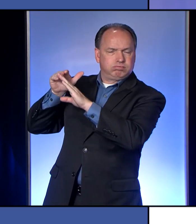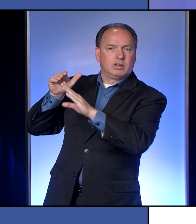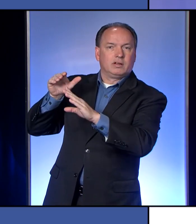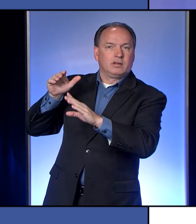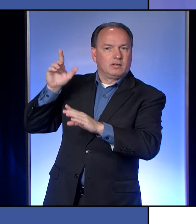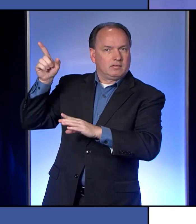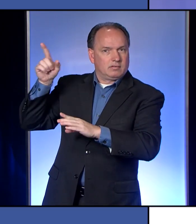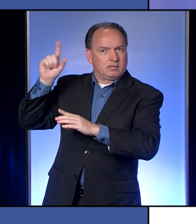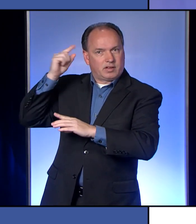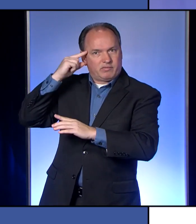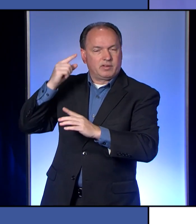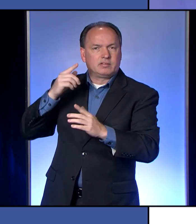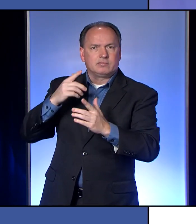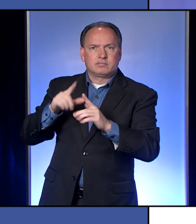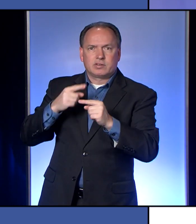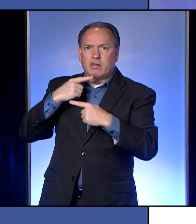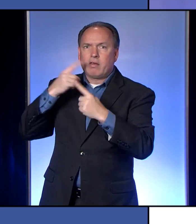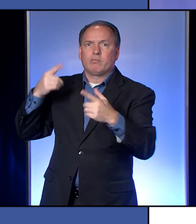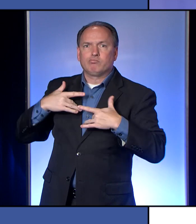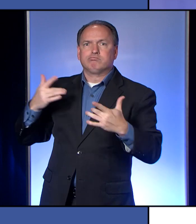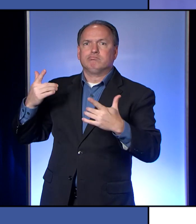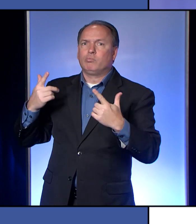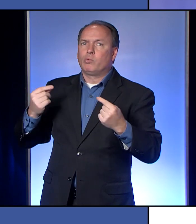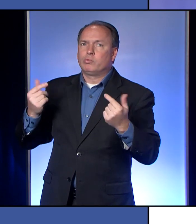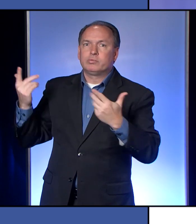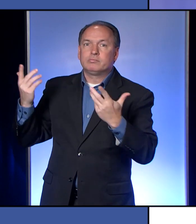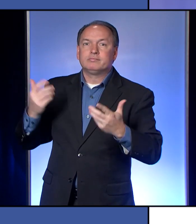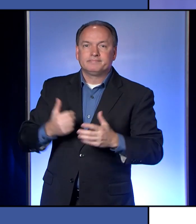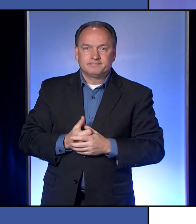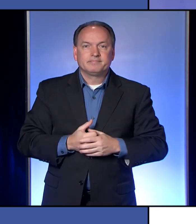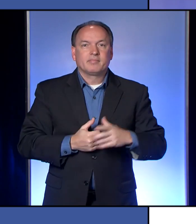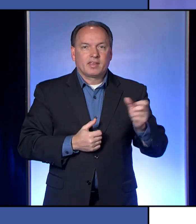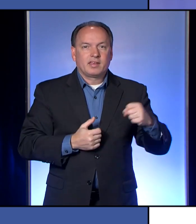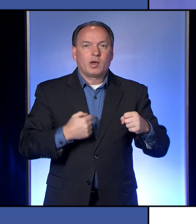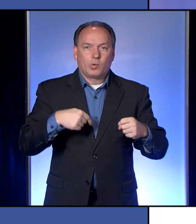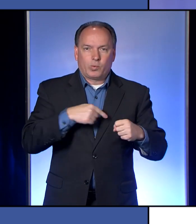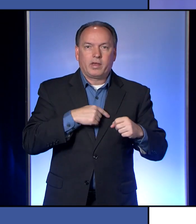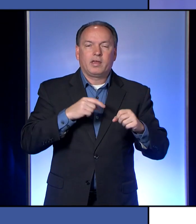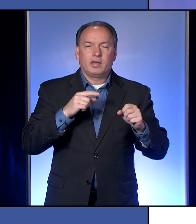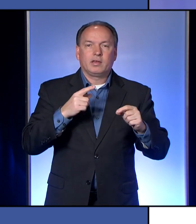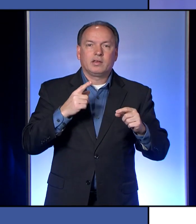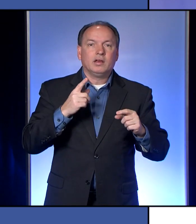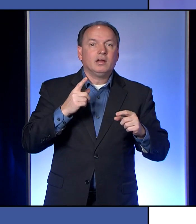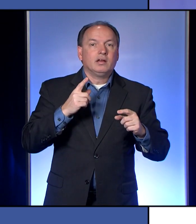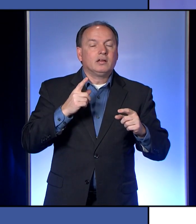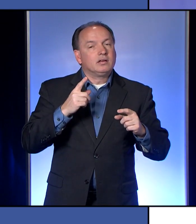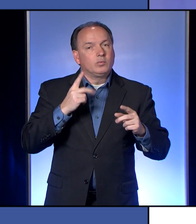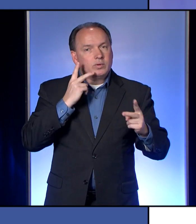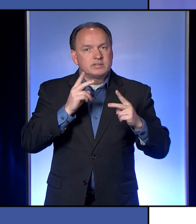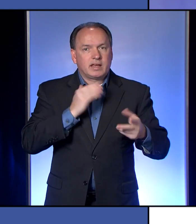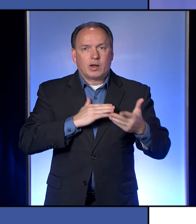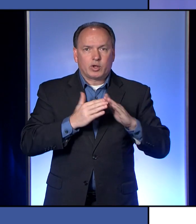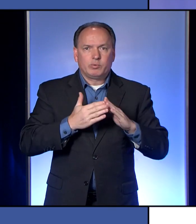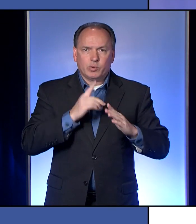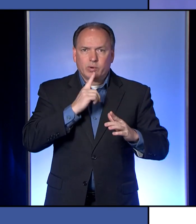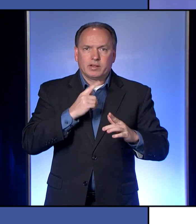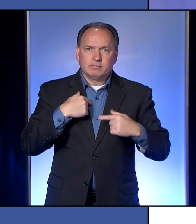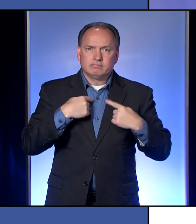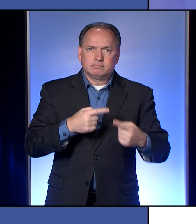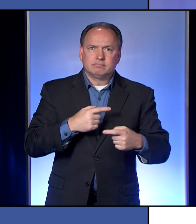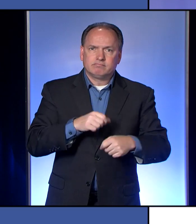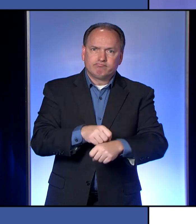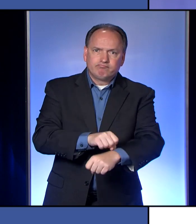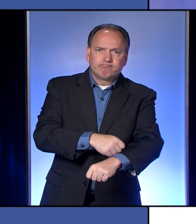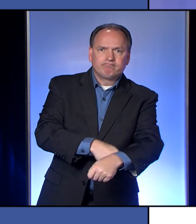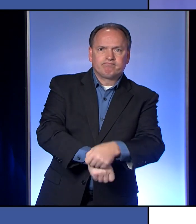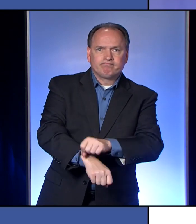Harrisburg figuratively and saying, hey, what can we do here? I think we would, because, if we're seeing that our community really has stepped up to the plate and